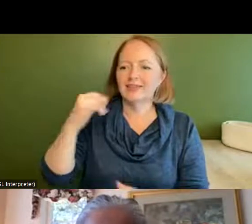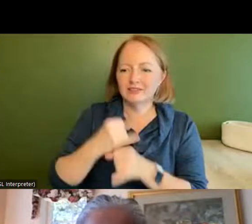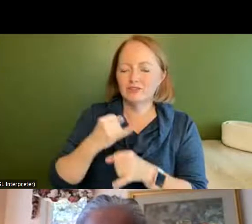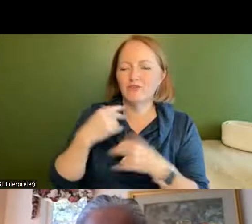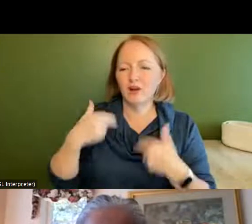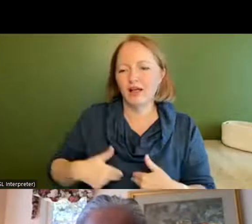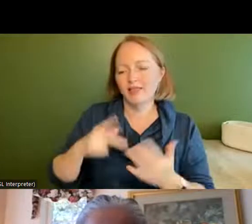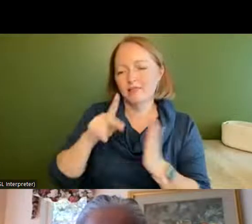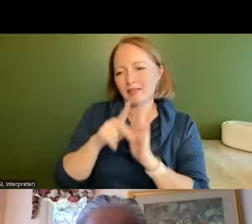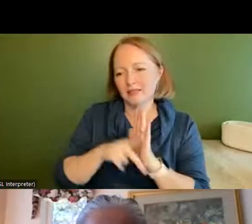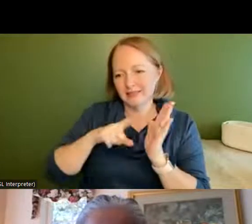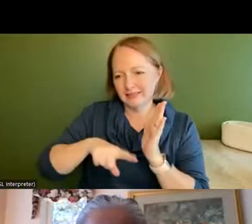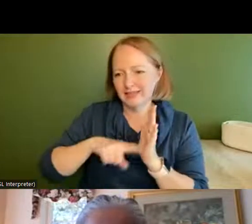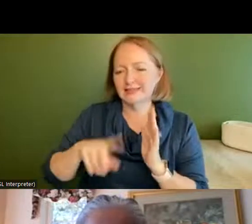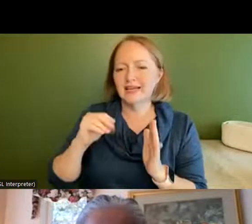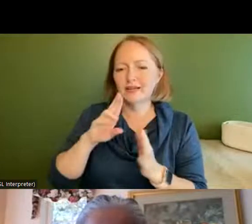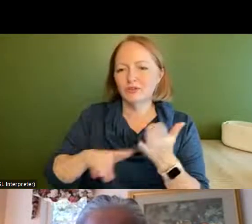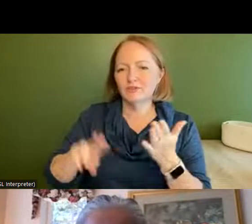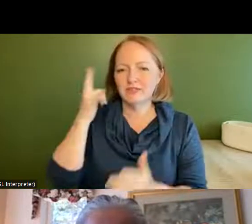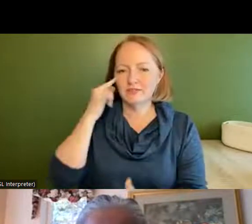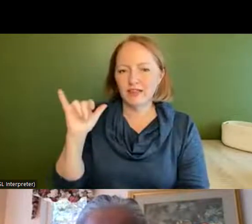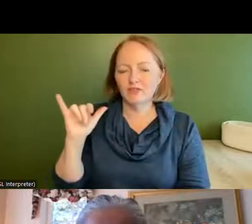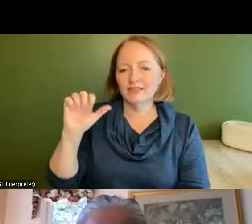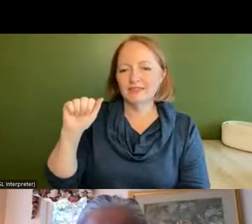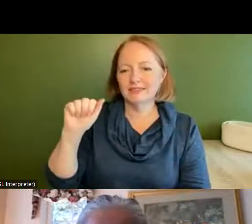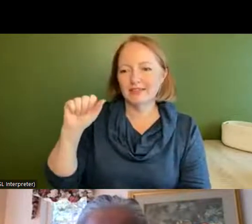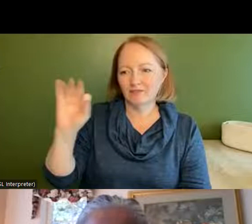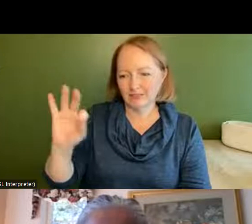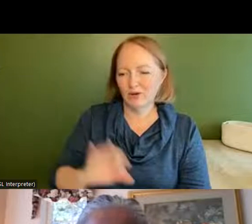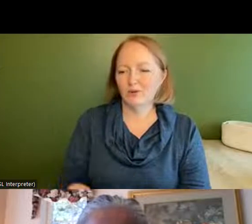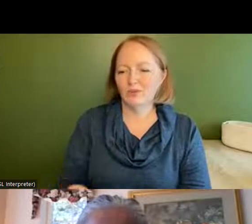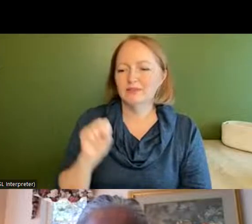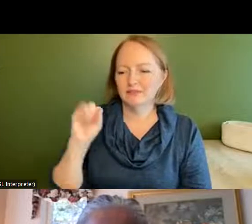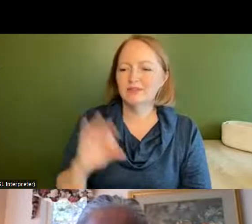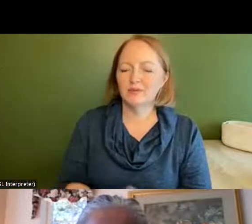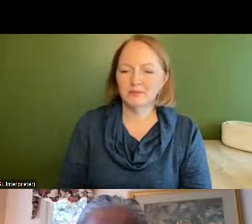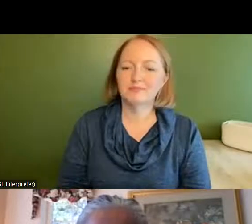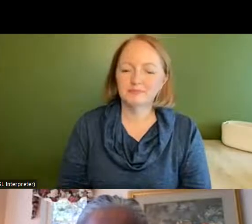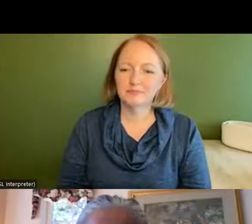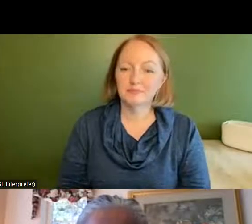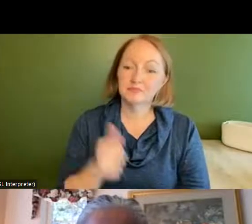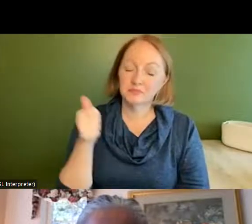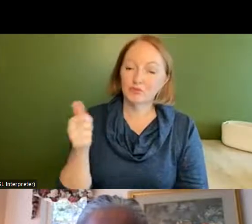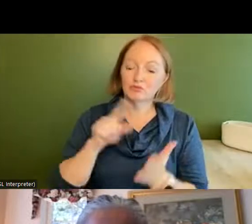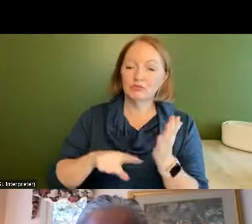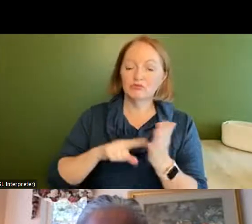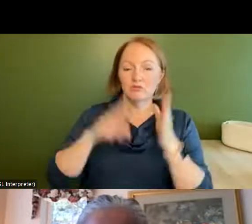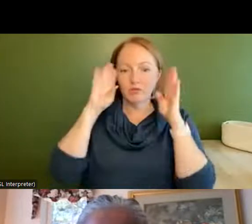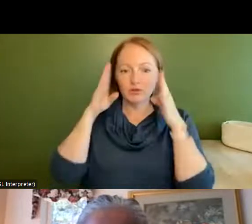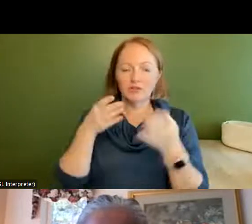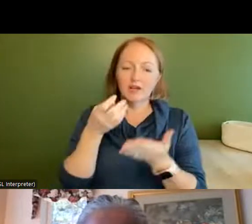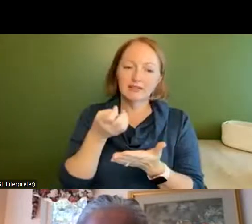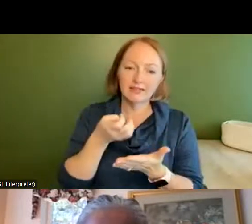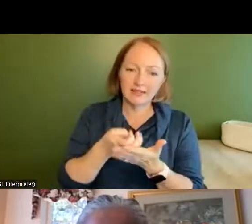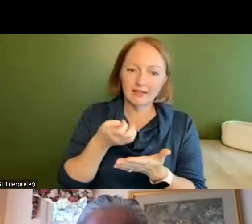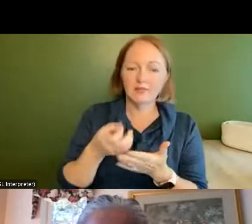Policy Studies at the University of California, San Francisco. Her research focuses on the economics